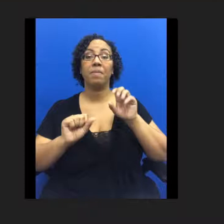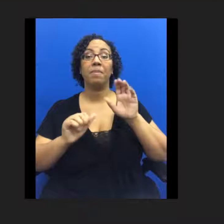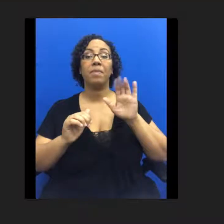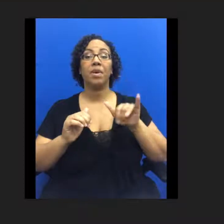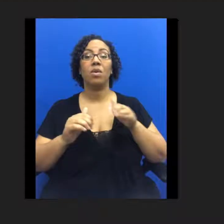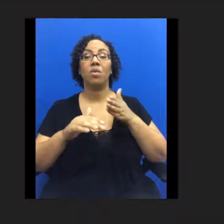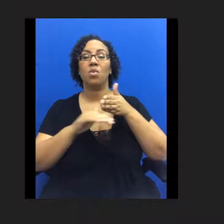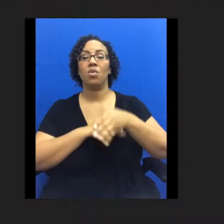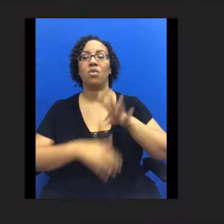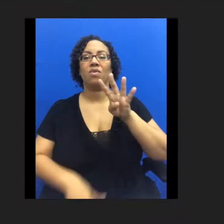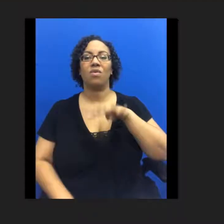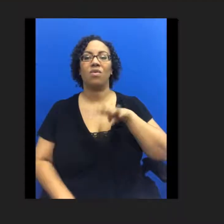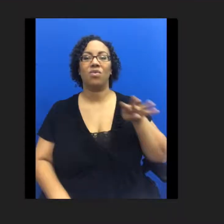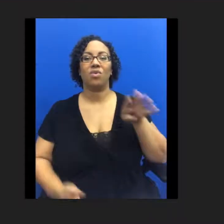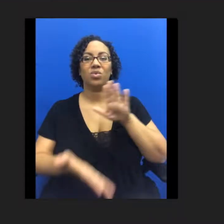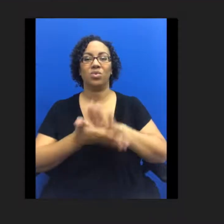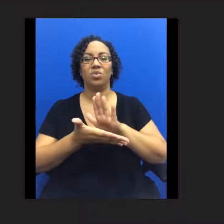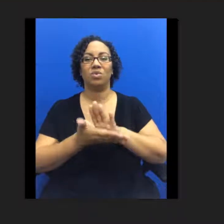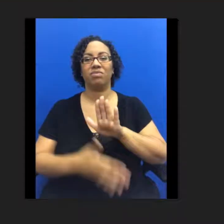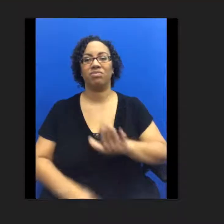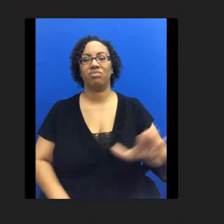The MAP growth assessment